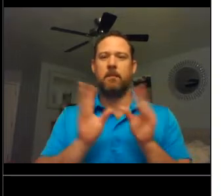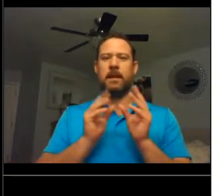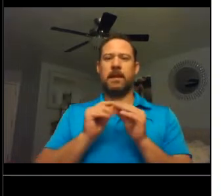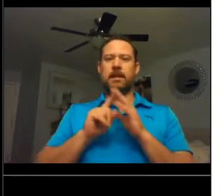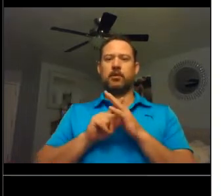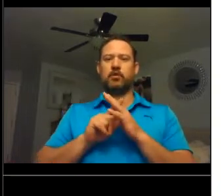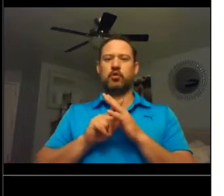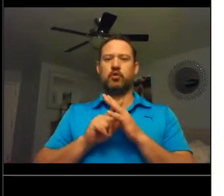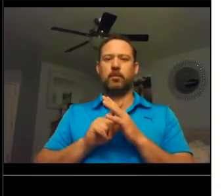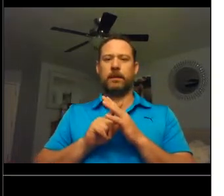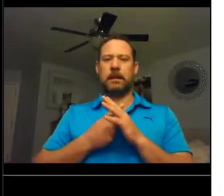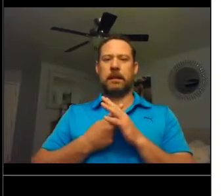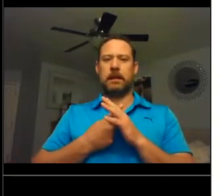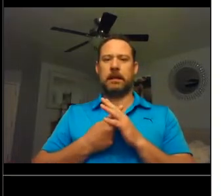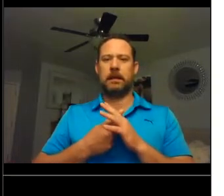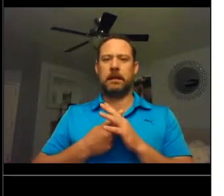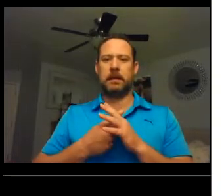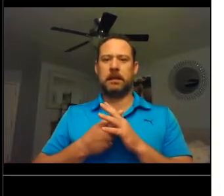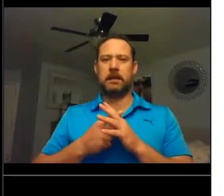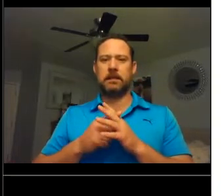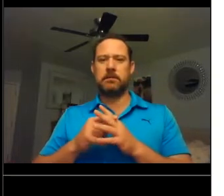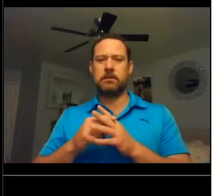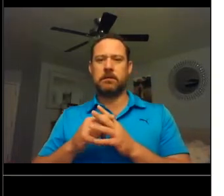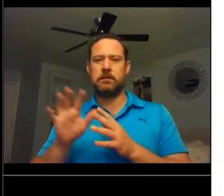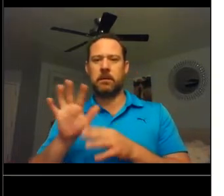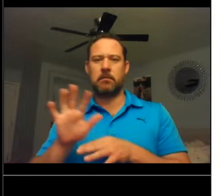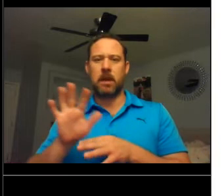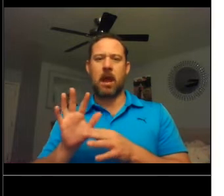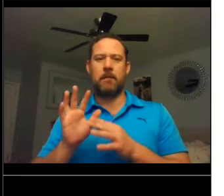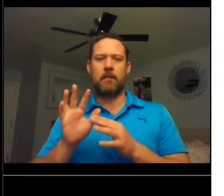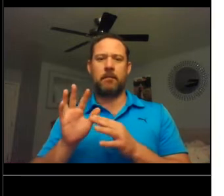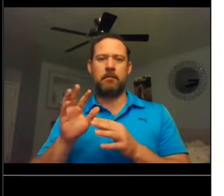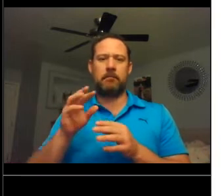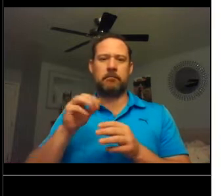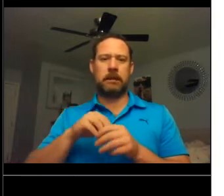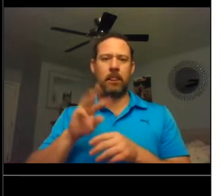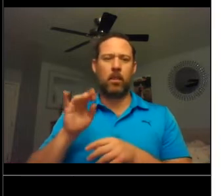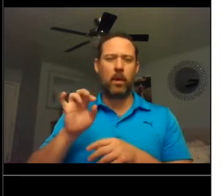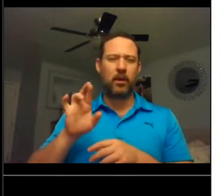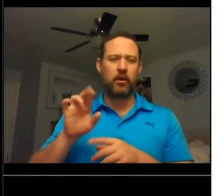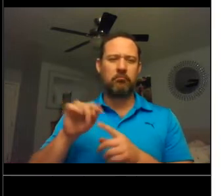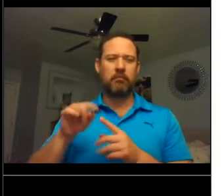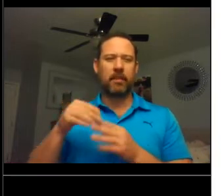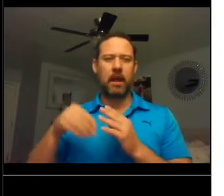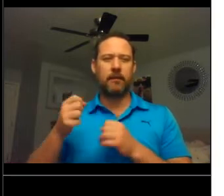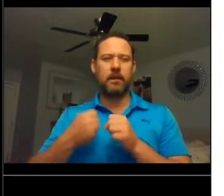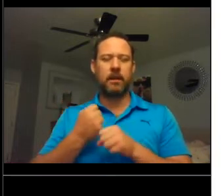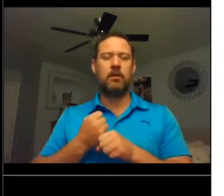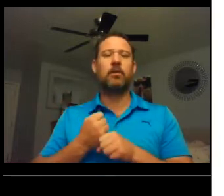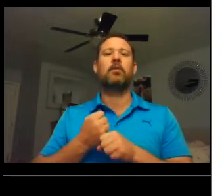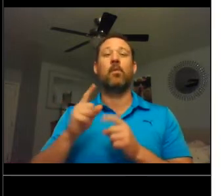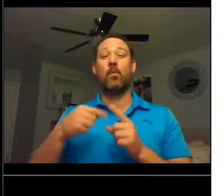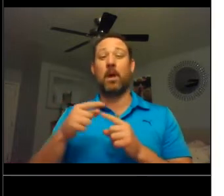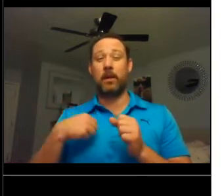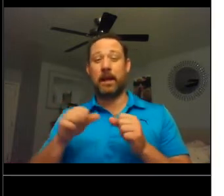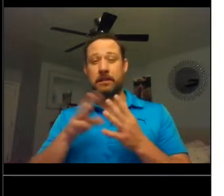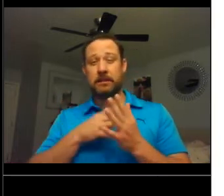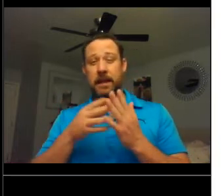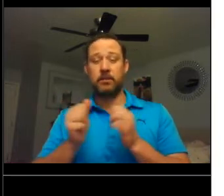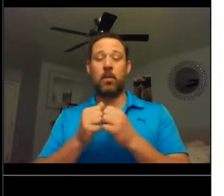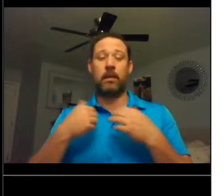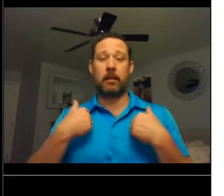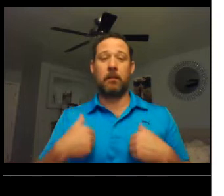begin sometime in the winter, kind of depending on when we can schedule with committee members